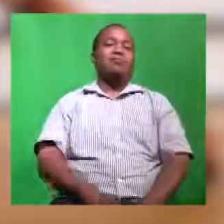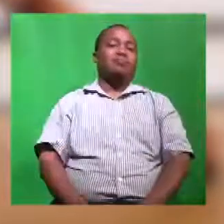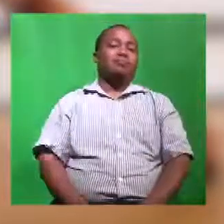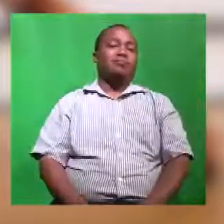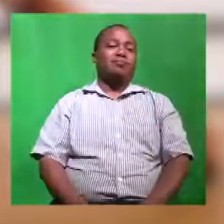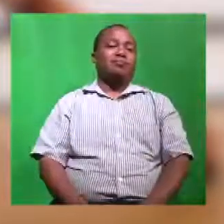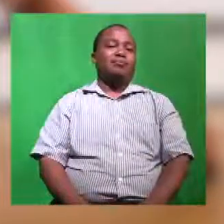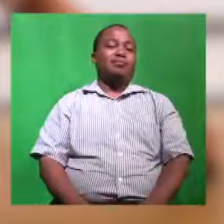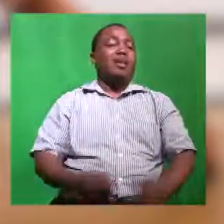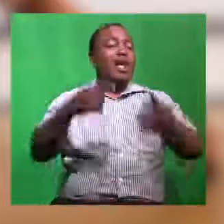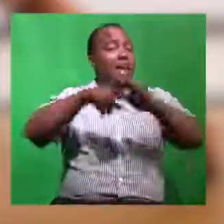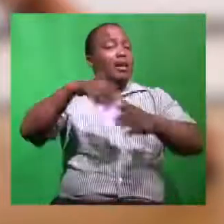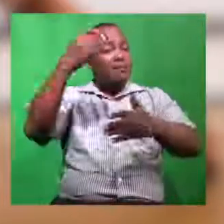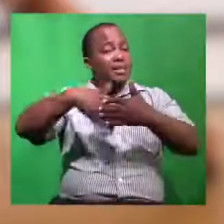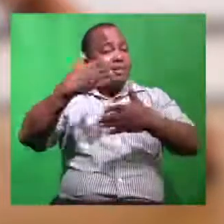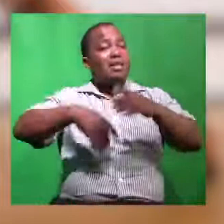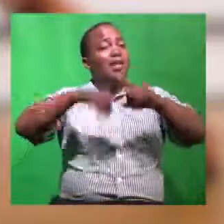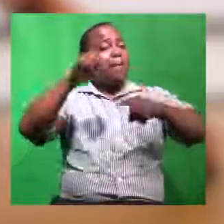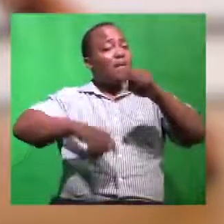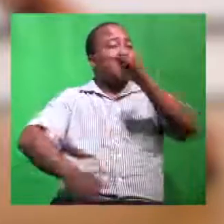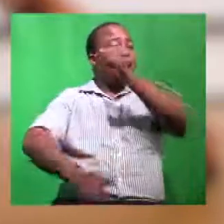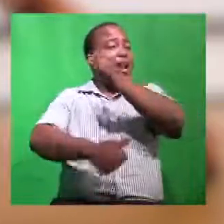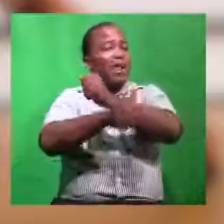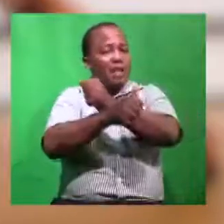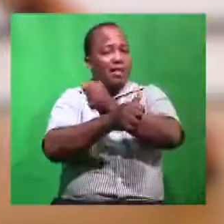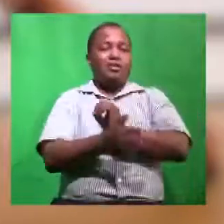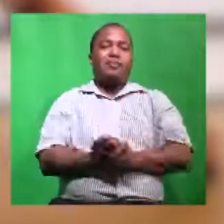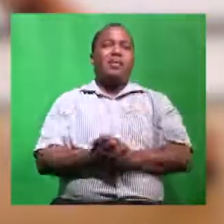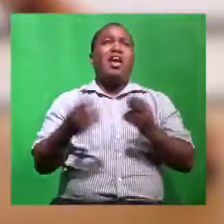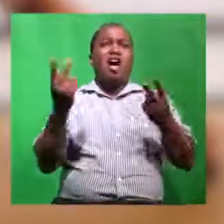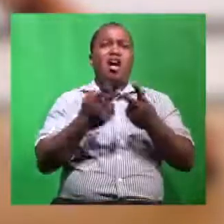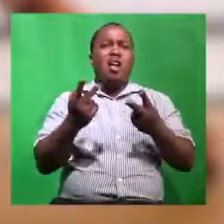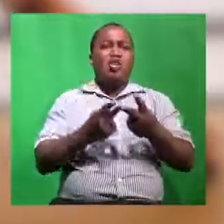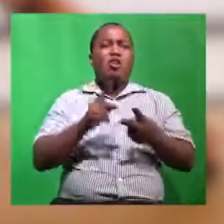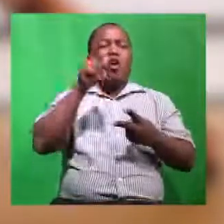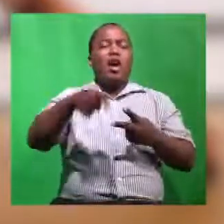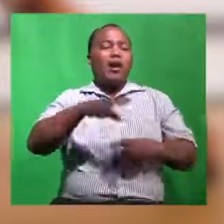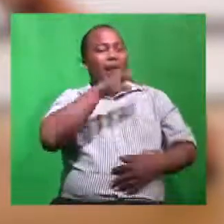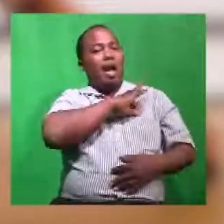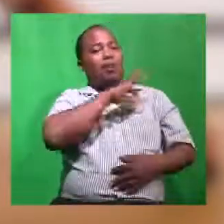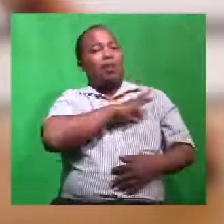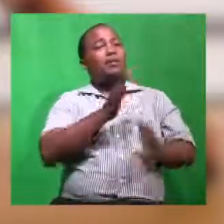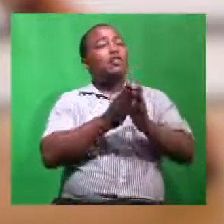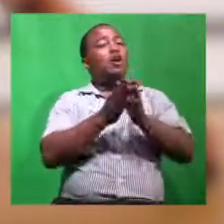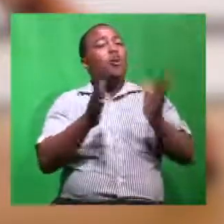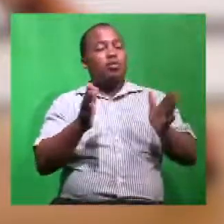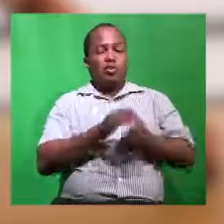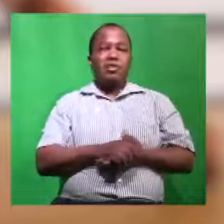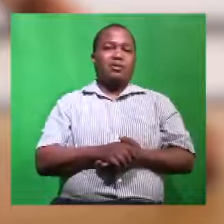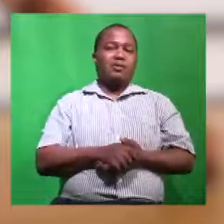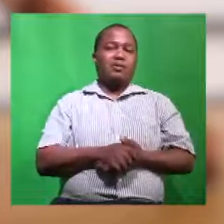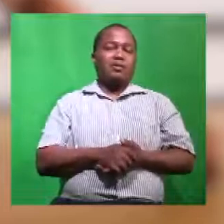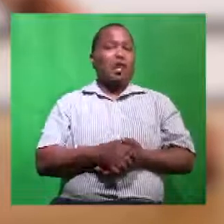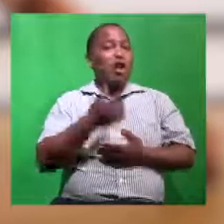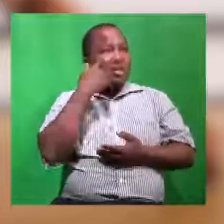in education, in business, in political leadership, and also in case of employment opportunities. When you